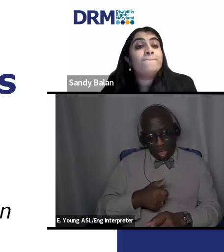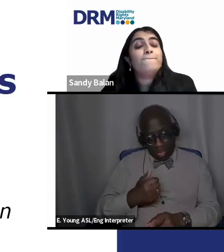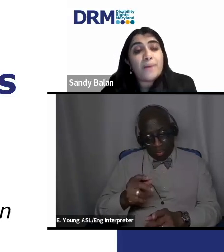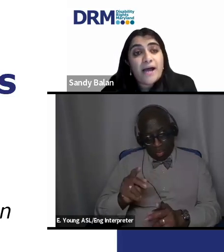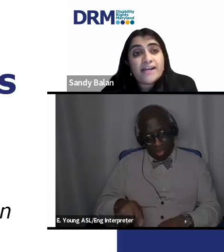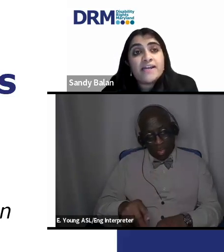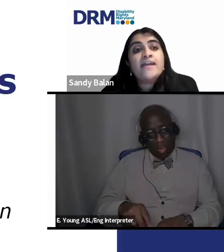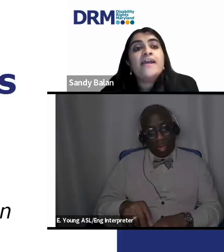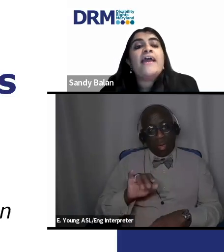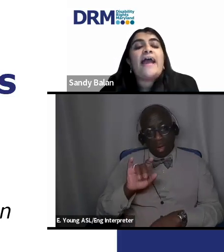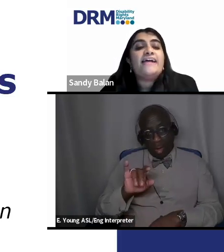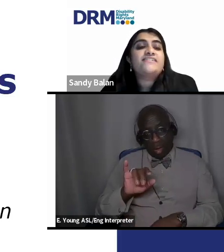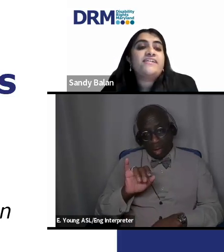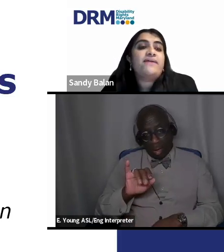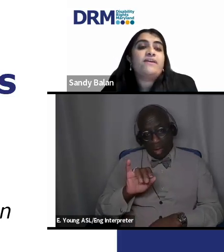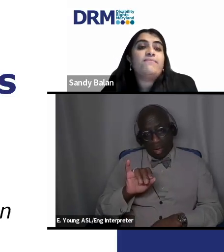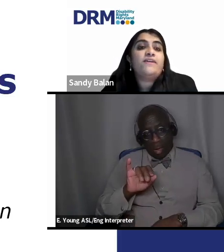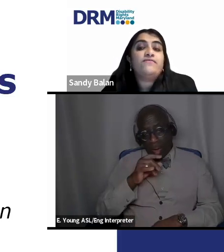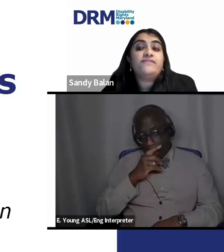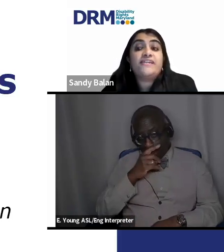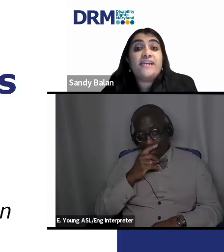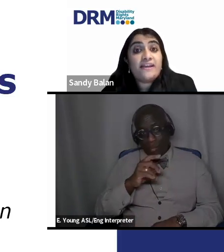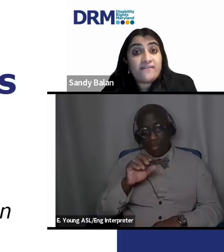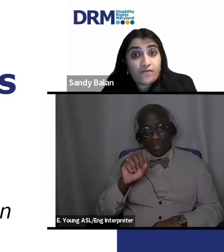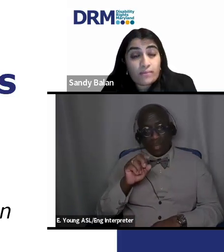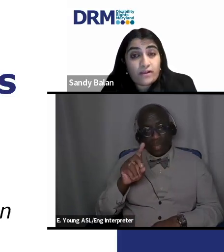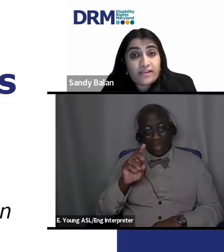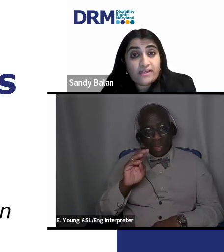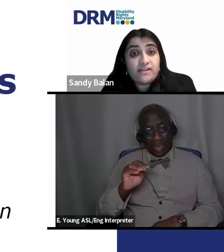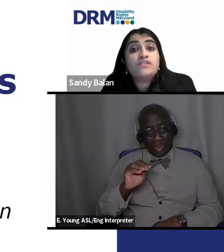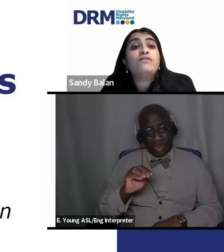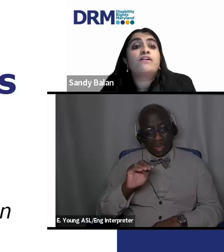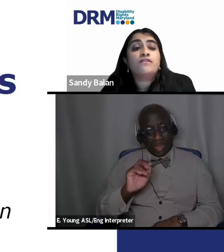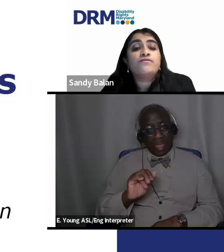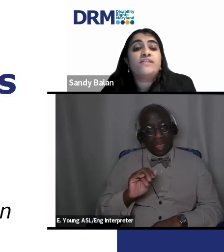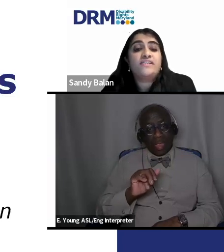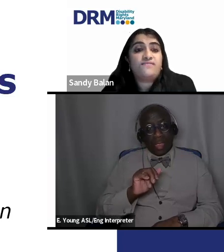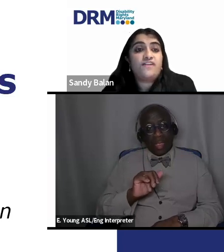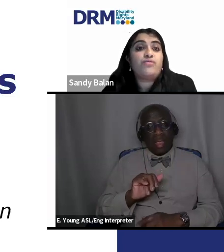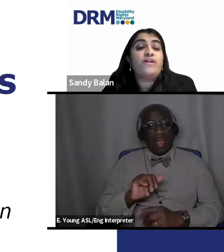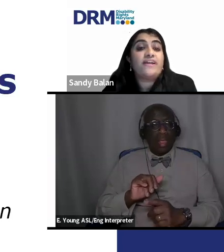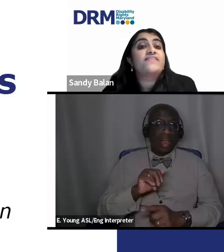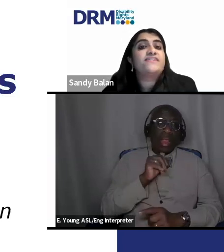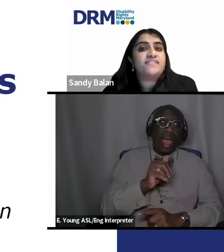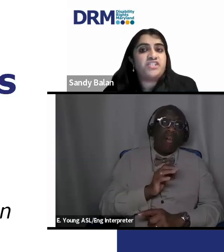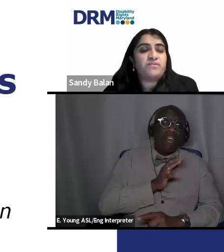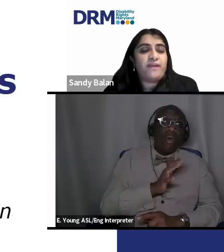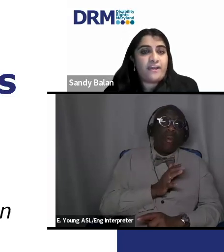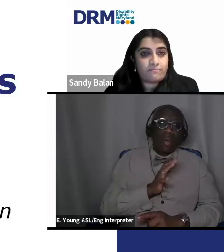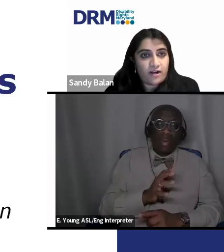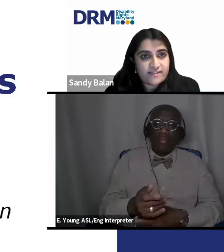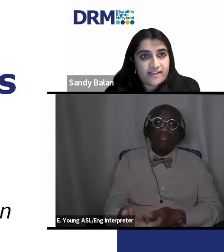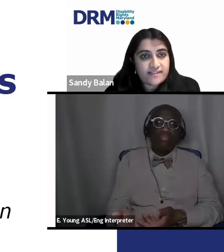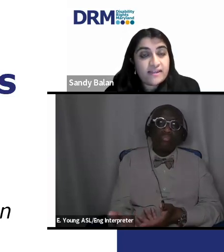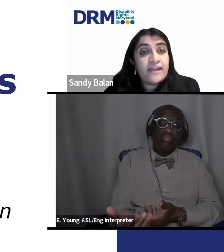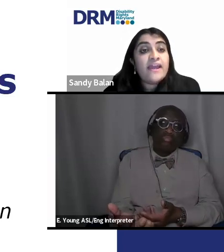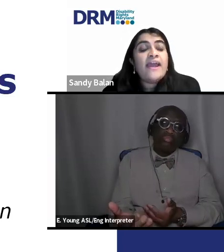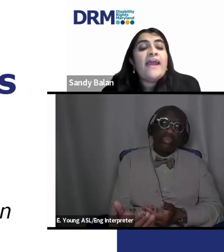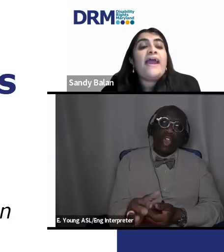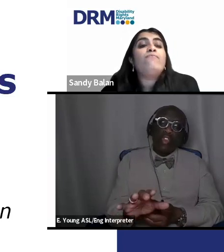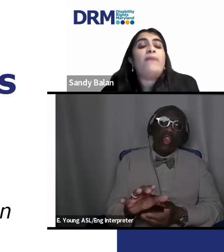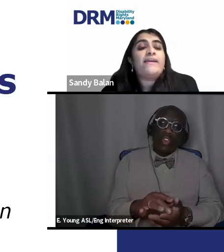individual. But SDM can be used informally to include the individual in the decision-making